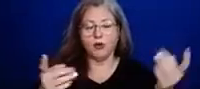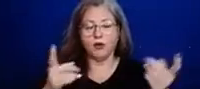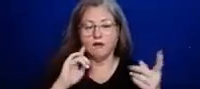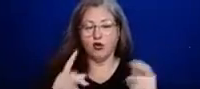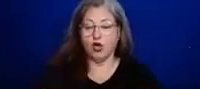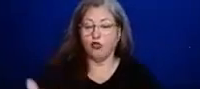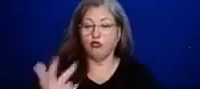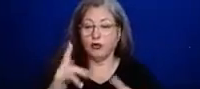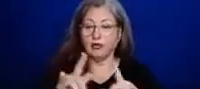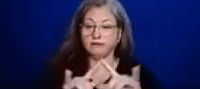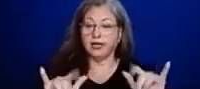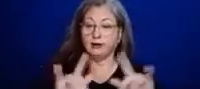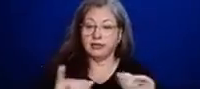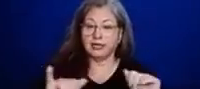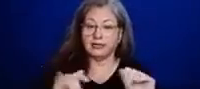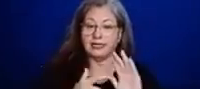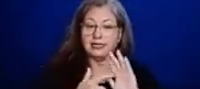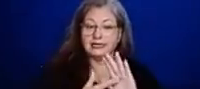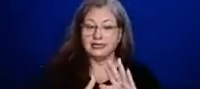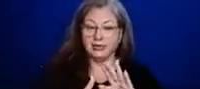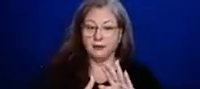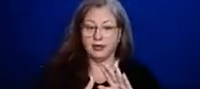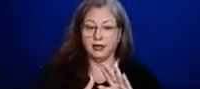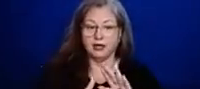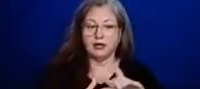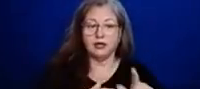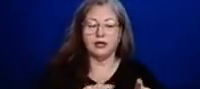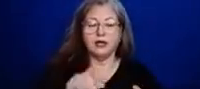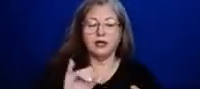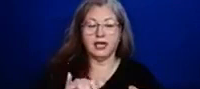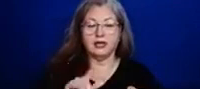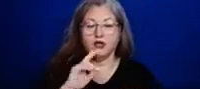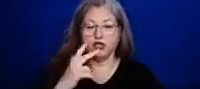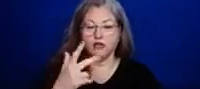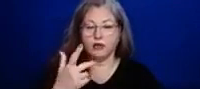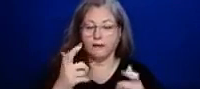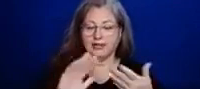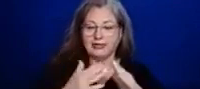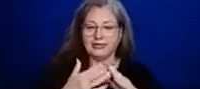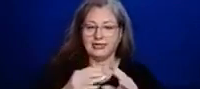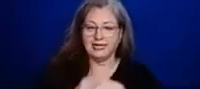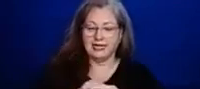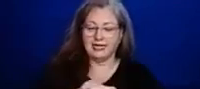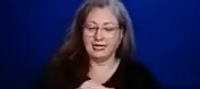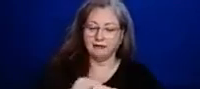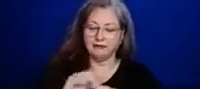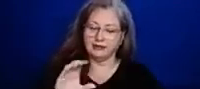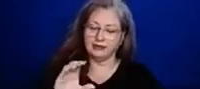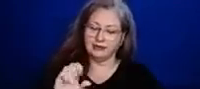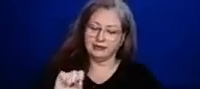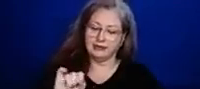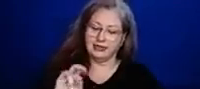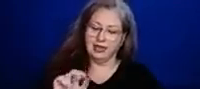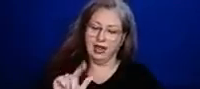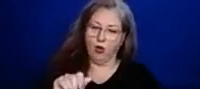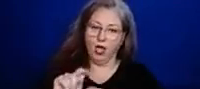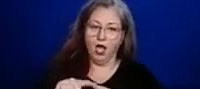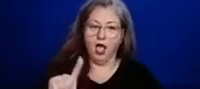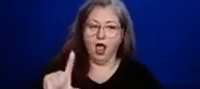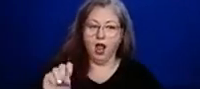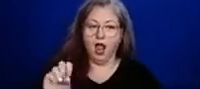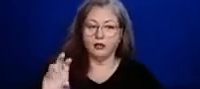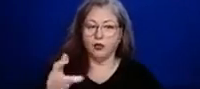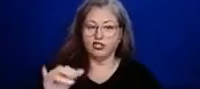3 simultaneous exhibits on Los Tendederos in the 3 major cities of Sinaloa, which is Los Mochis